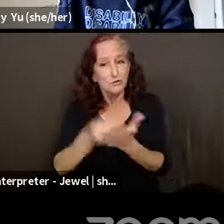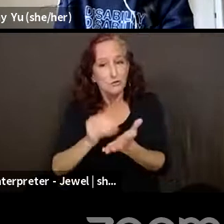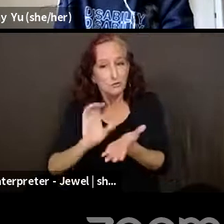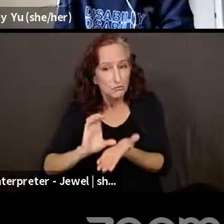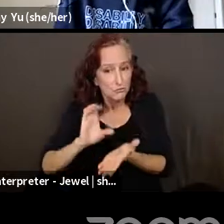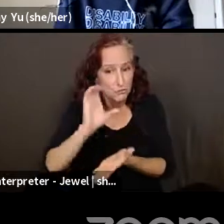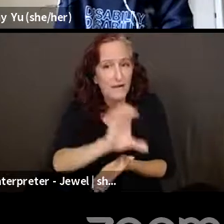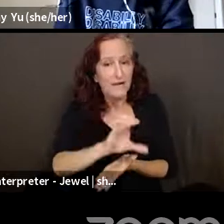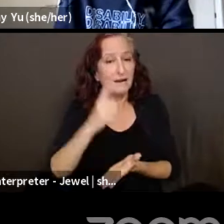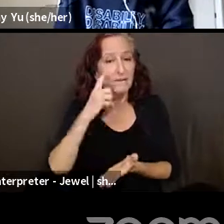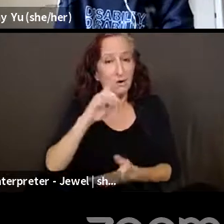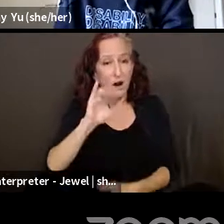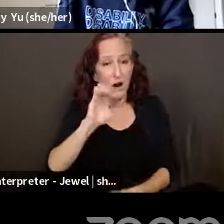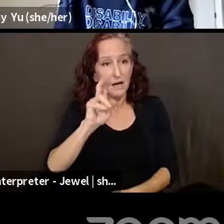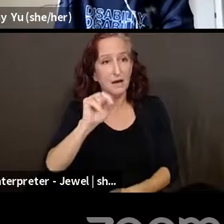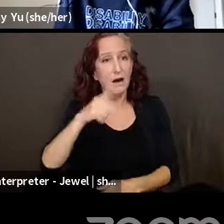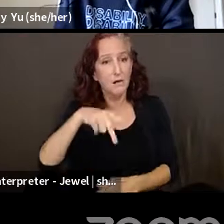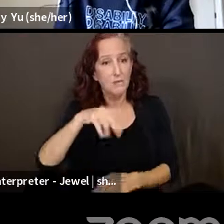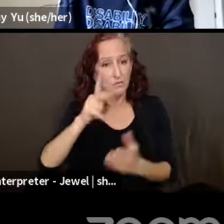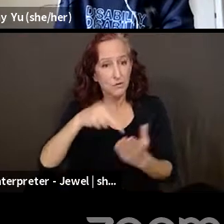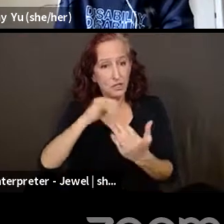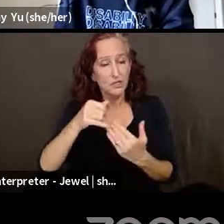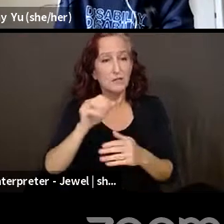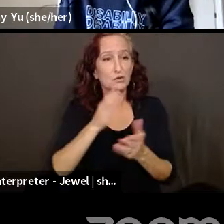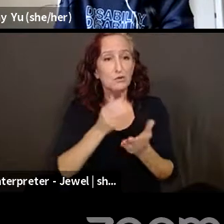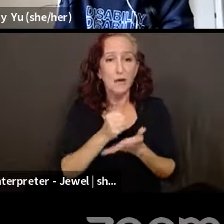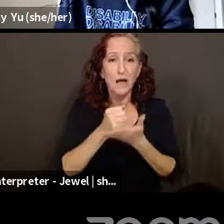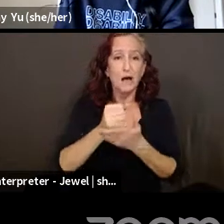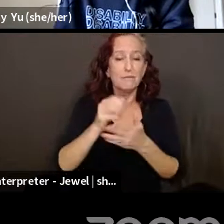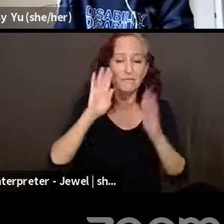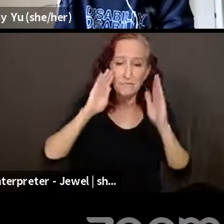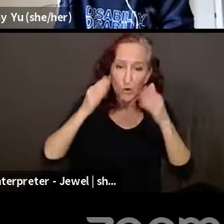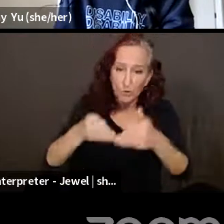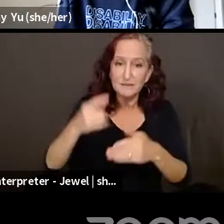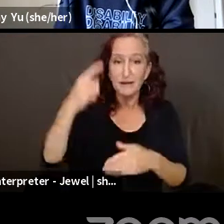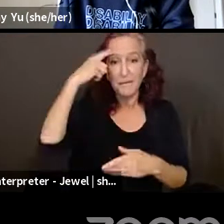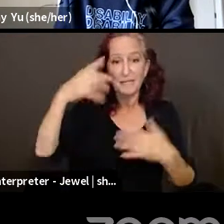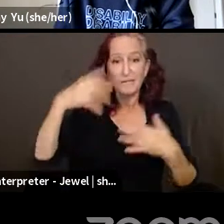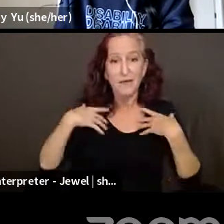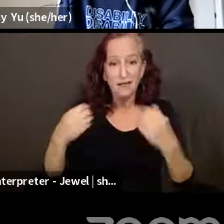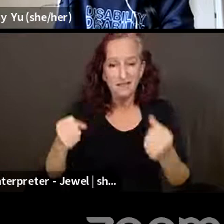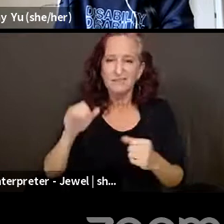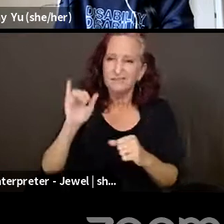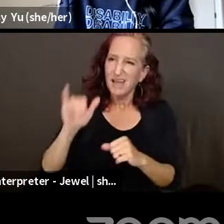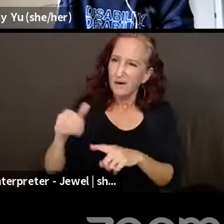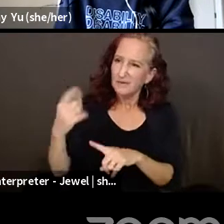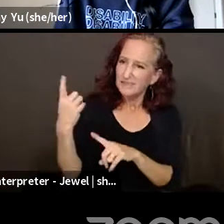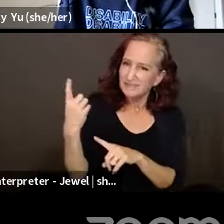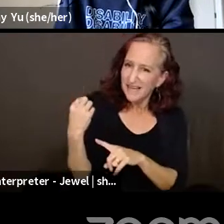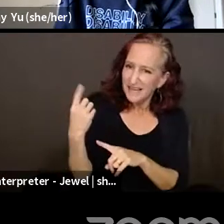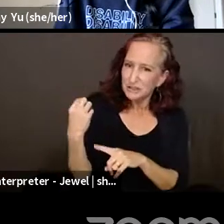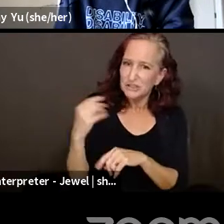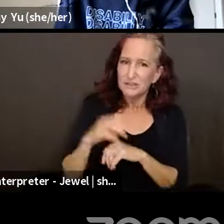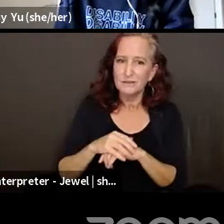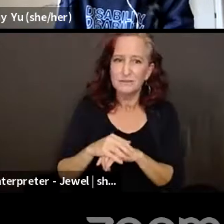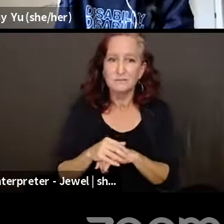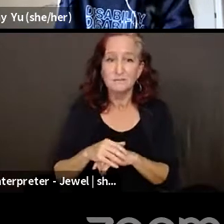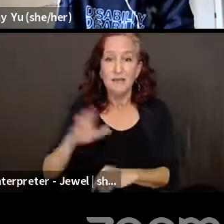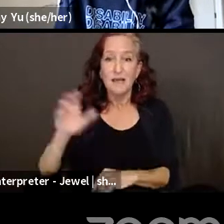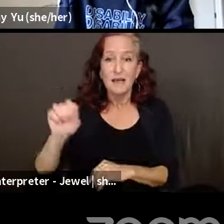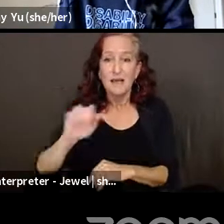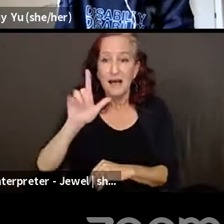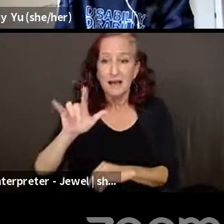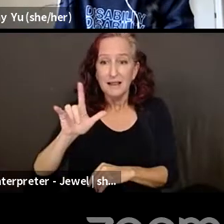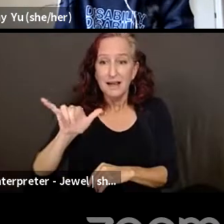mental health. And so he did that last year. So we talk a lot about allyship in terms of actions. Money is action